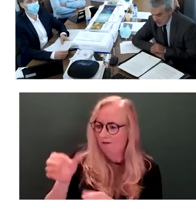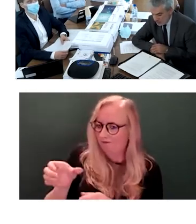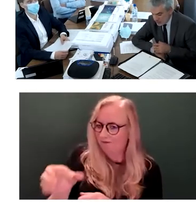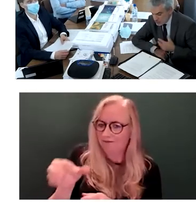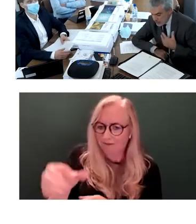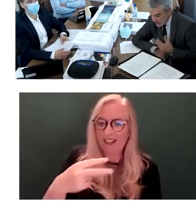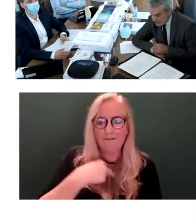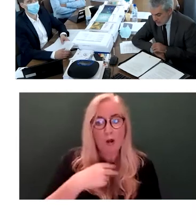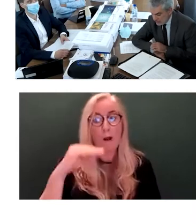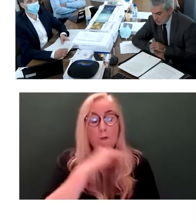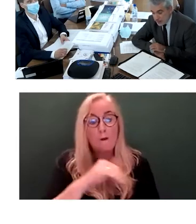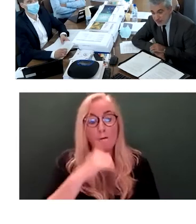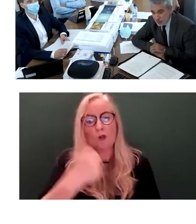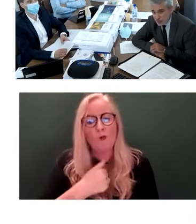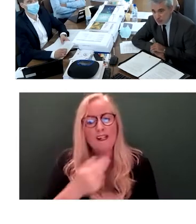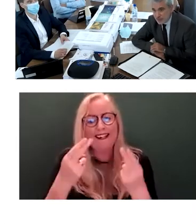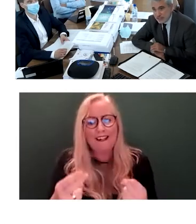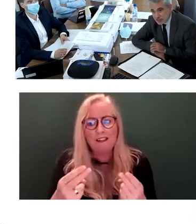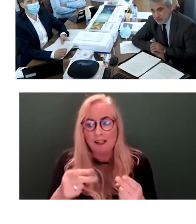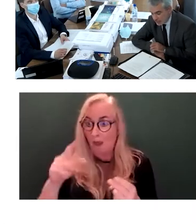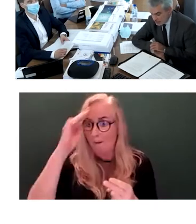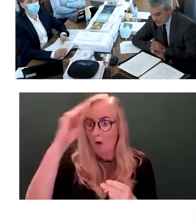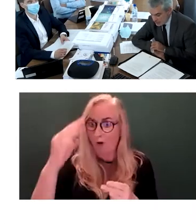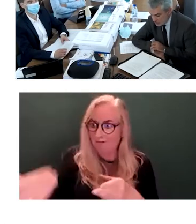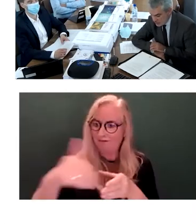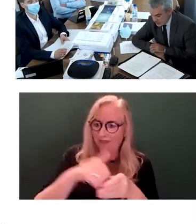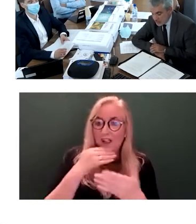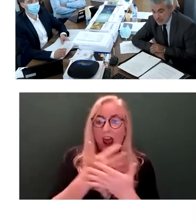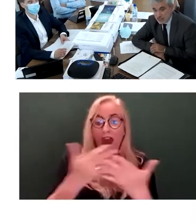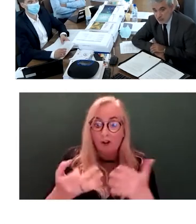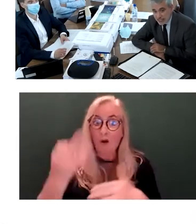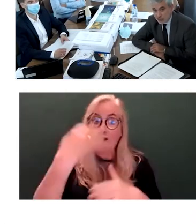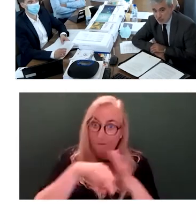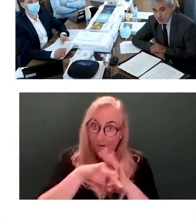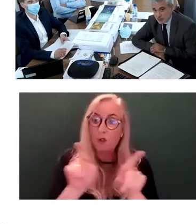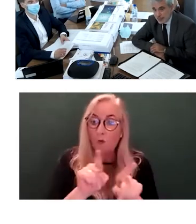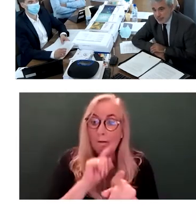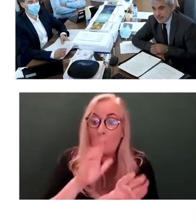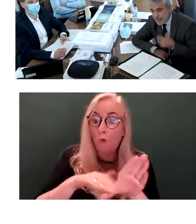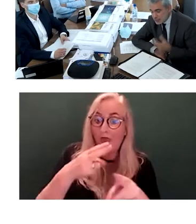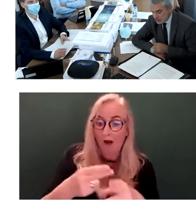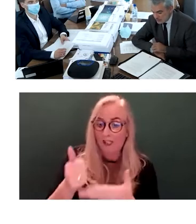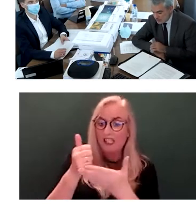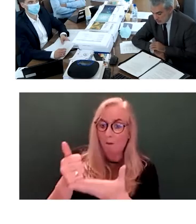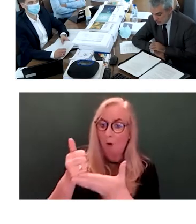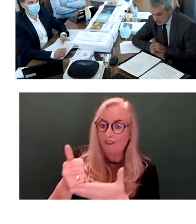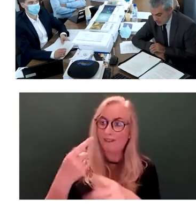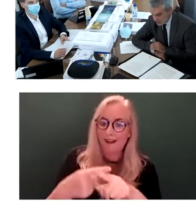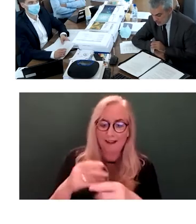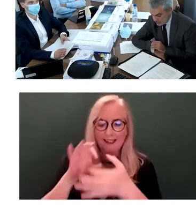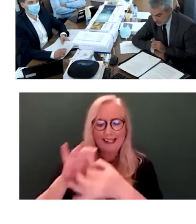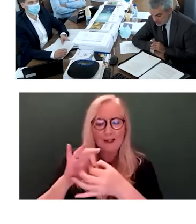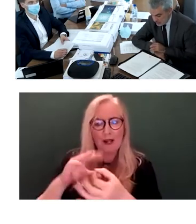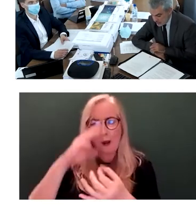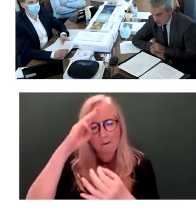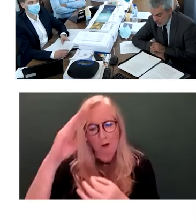important because we need really to bring them on board. There's a lot that government can do, but actually without the support and the engagement of the employment will